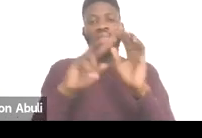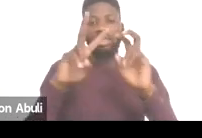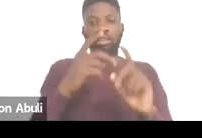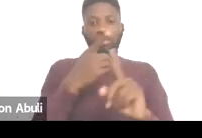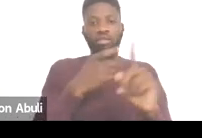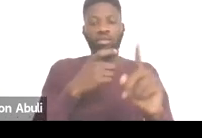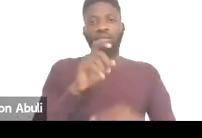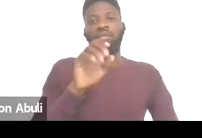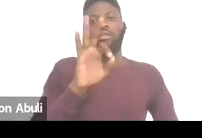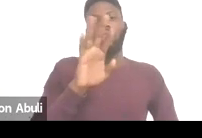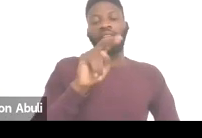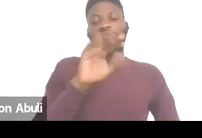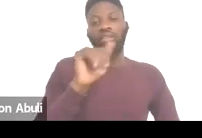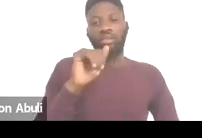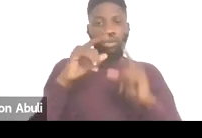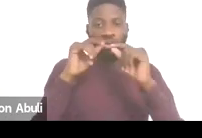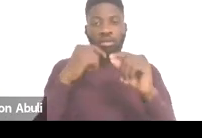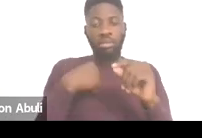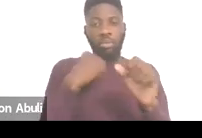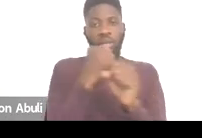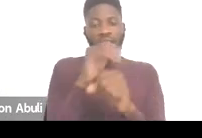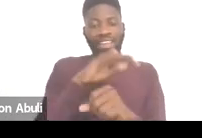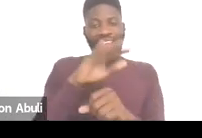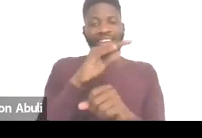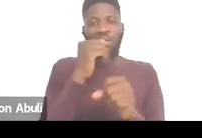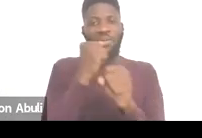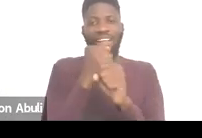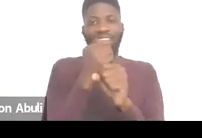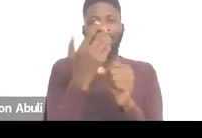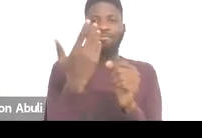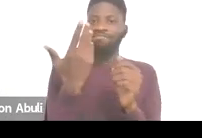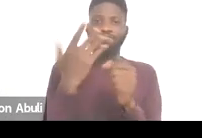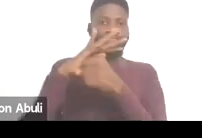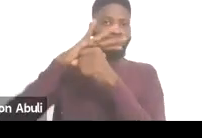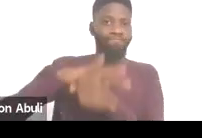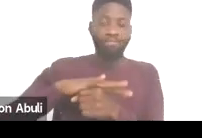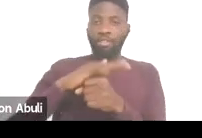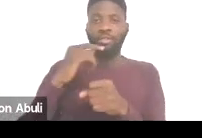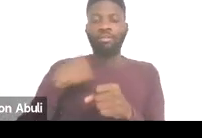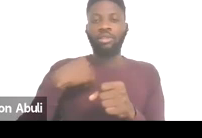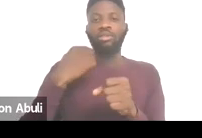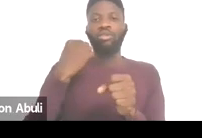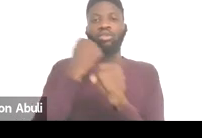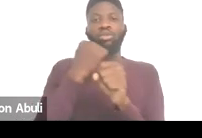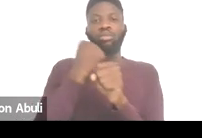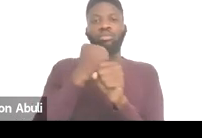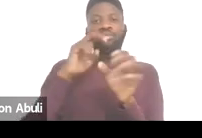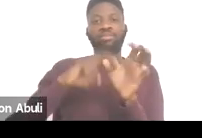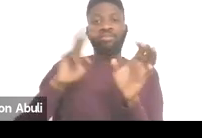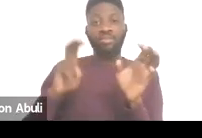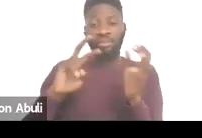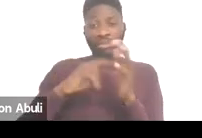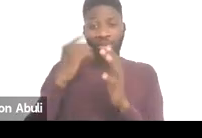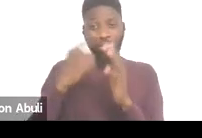in a toxic environment and you left the job, does the background check backfire on you? This comes back to how you